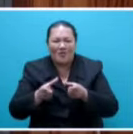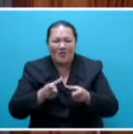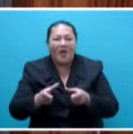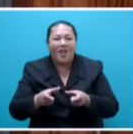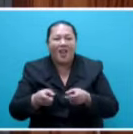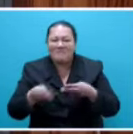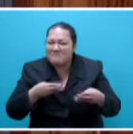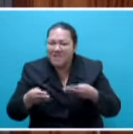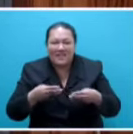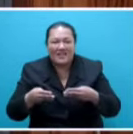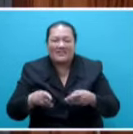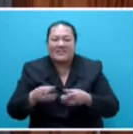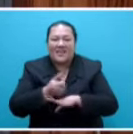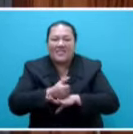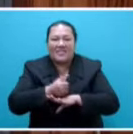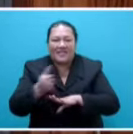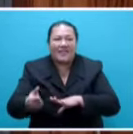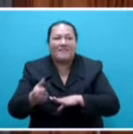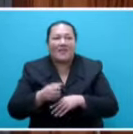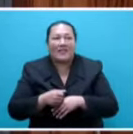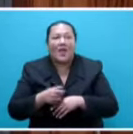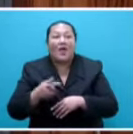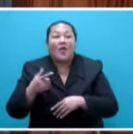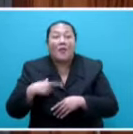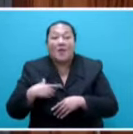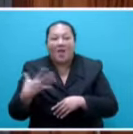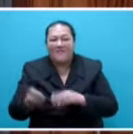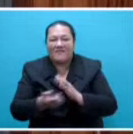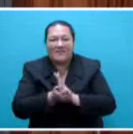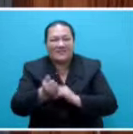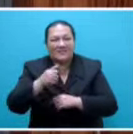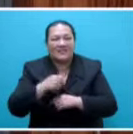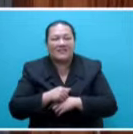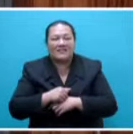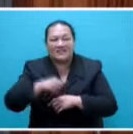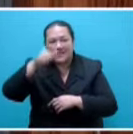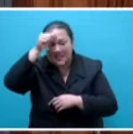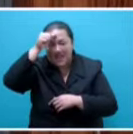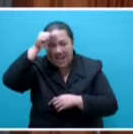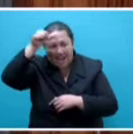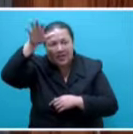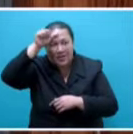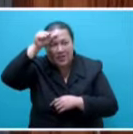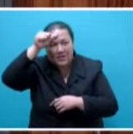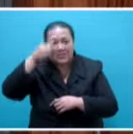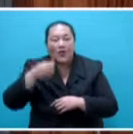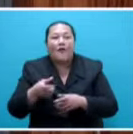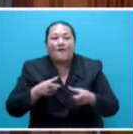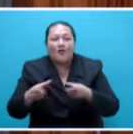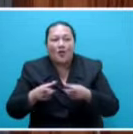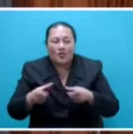to balance the time that we spend running the government and also being here in Parliament. Our